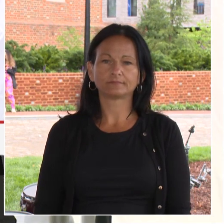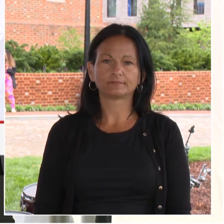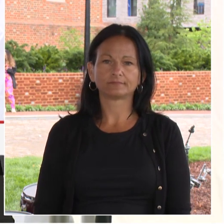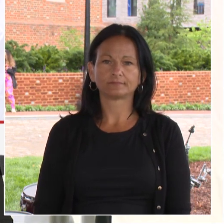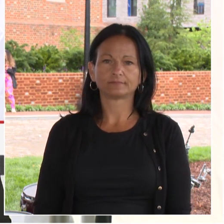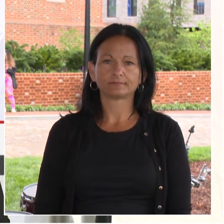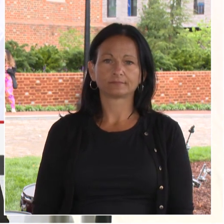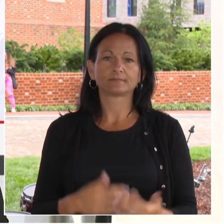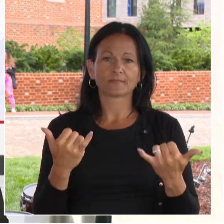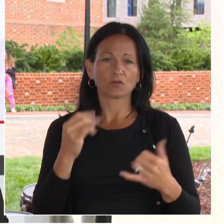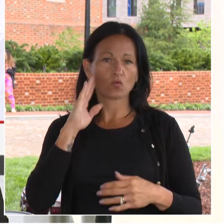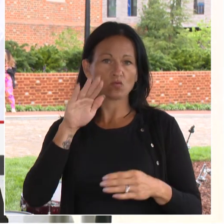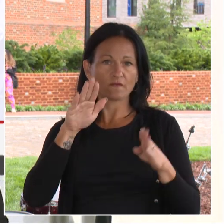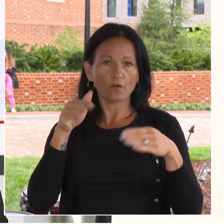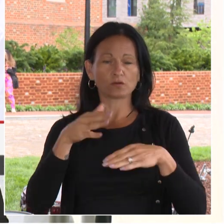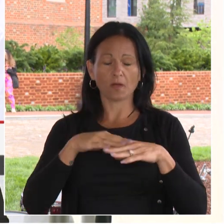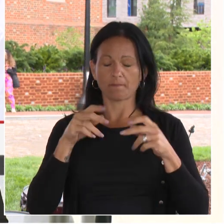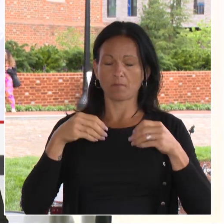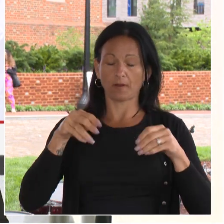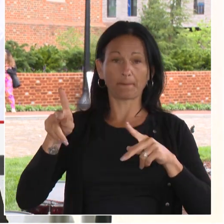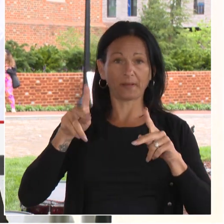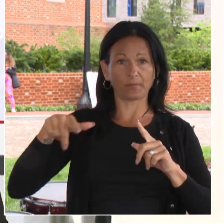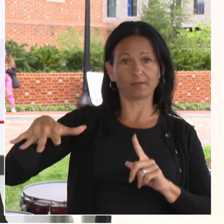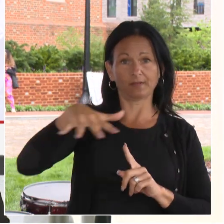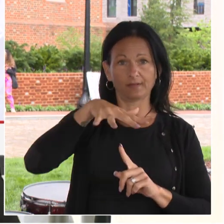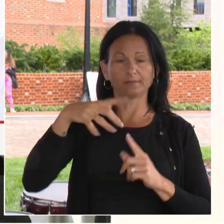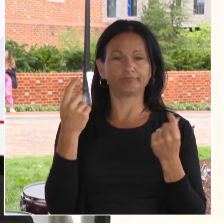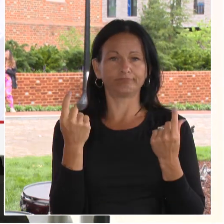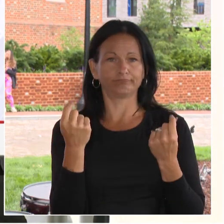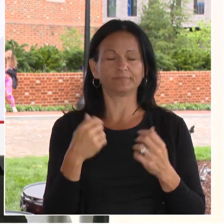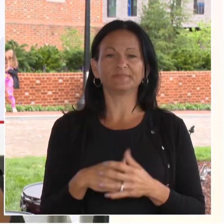the District of Columbia. And frequently people have